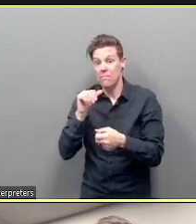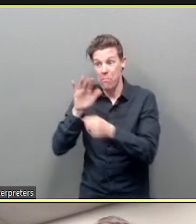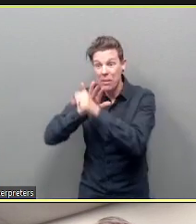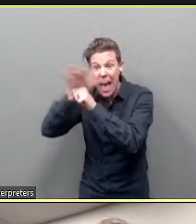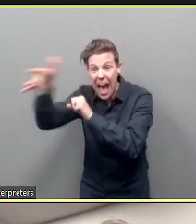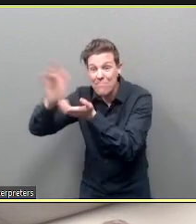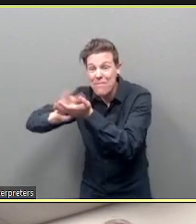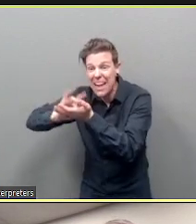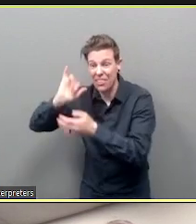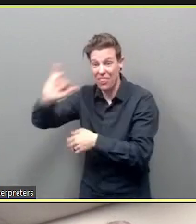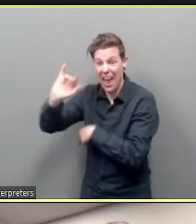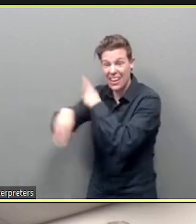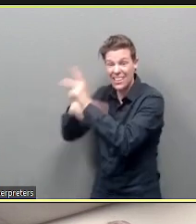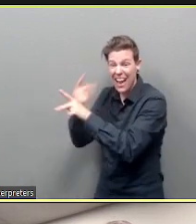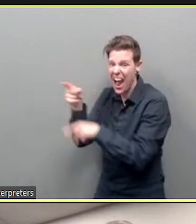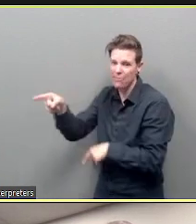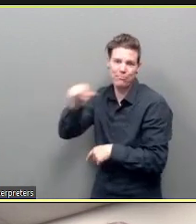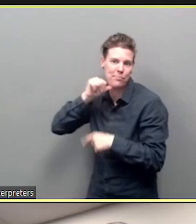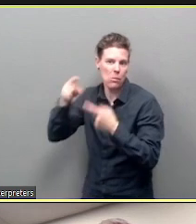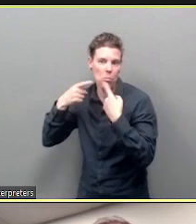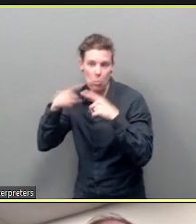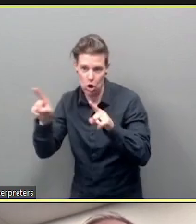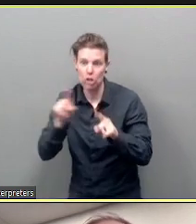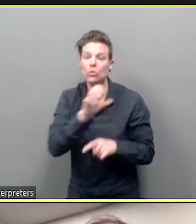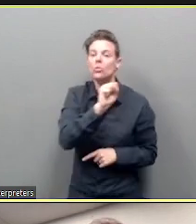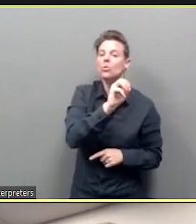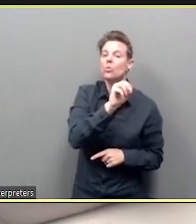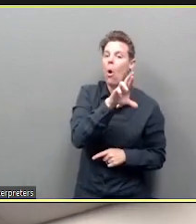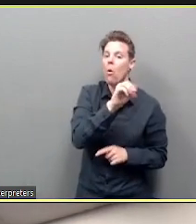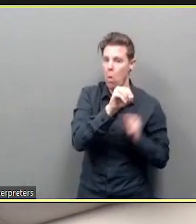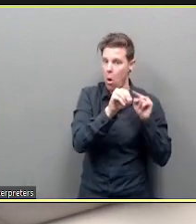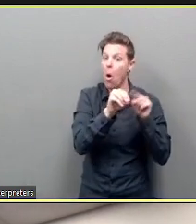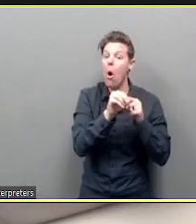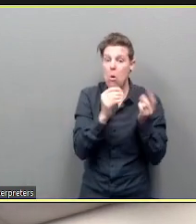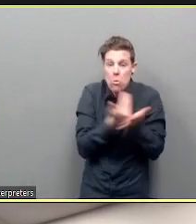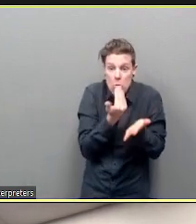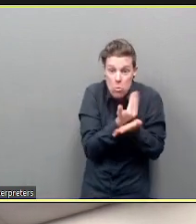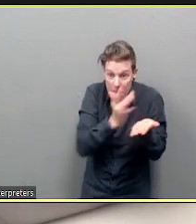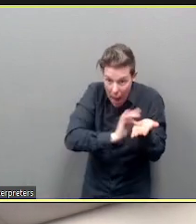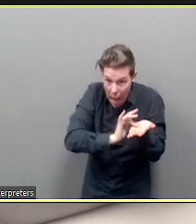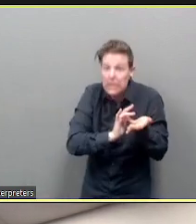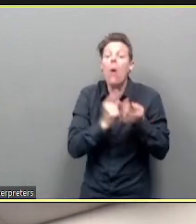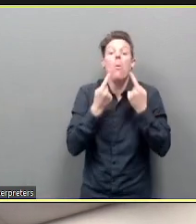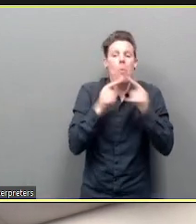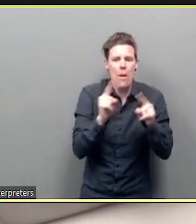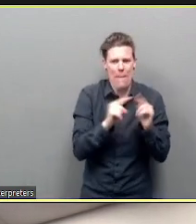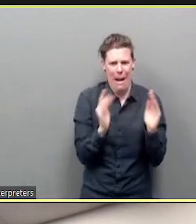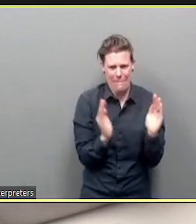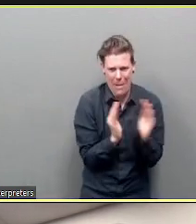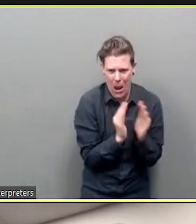to other options than those two. Huge problem though, because that's, if I'm doing my math correctly,